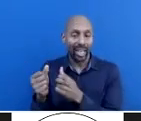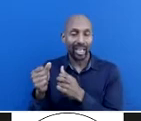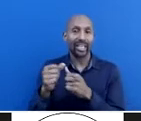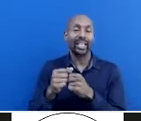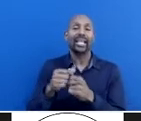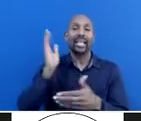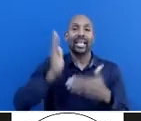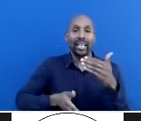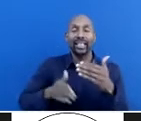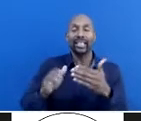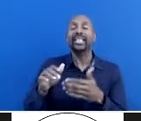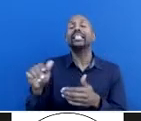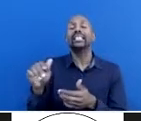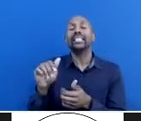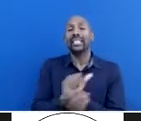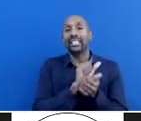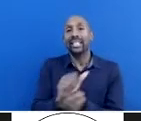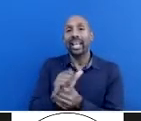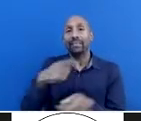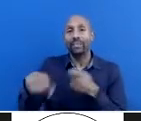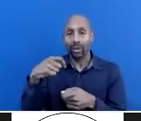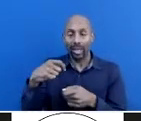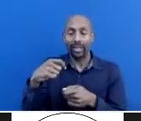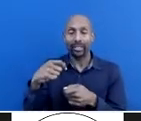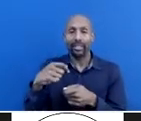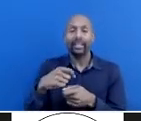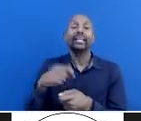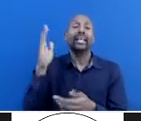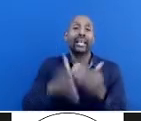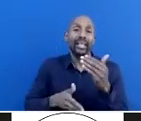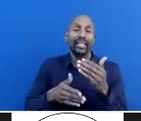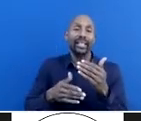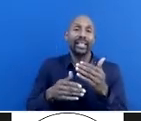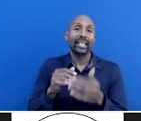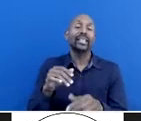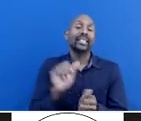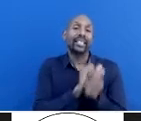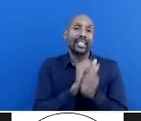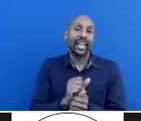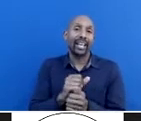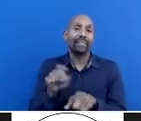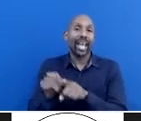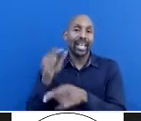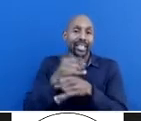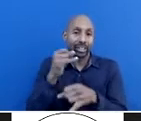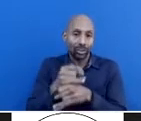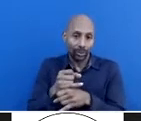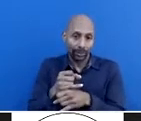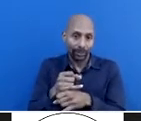trade and the institution of slavery. The last two are Brazil in 1886 and Cuba in